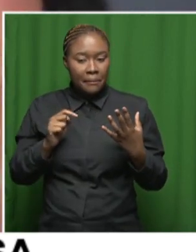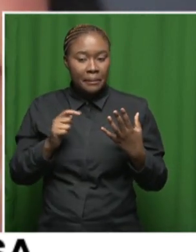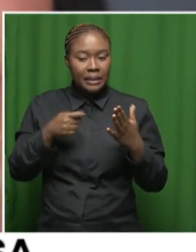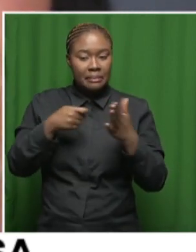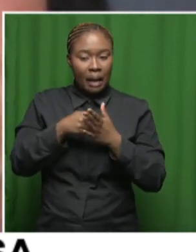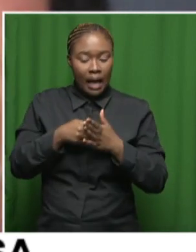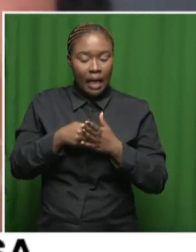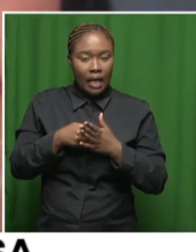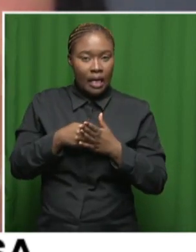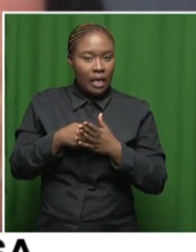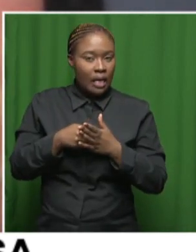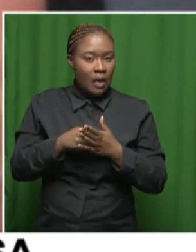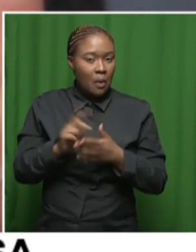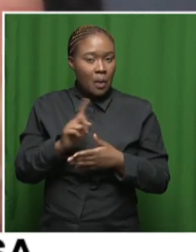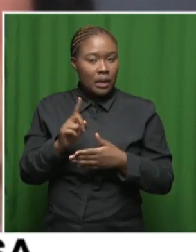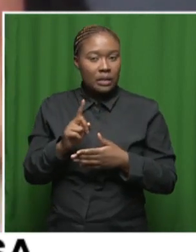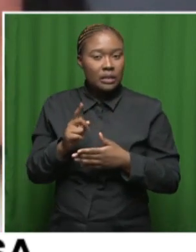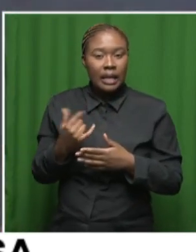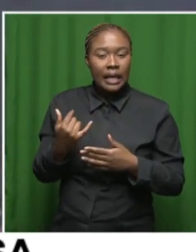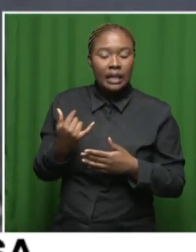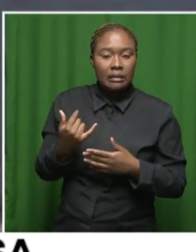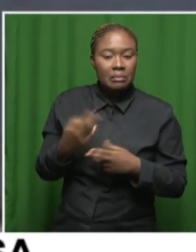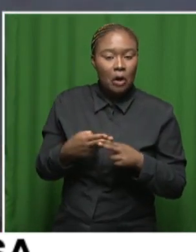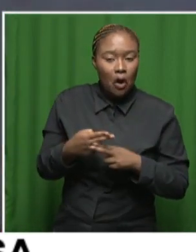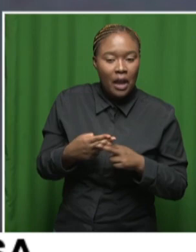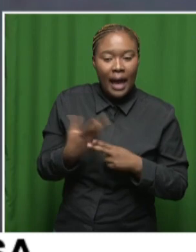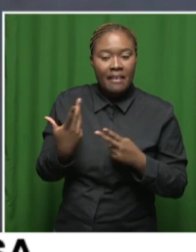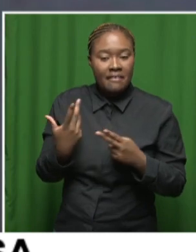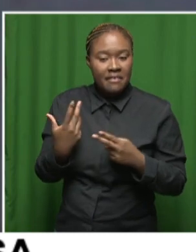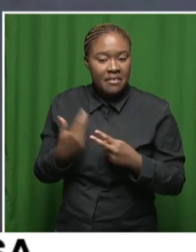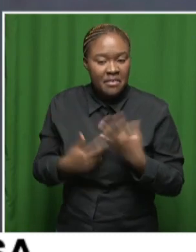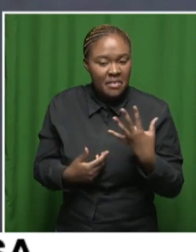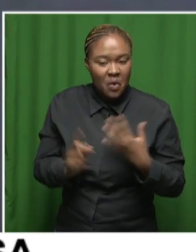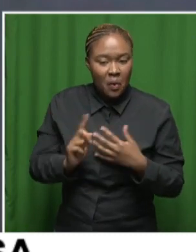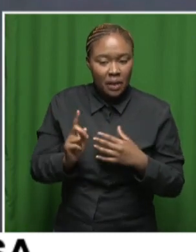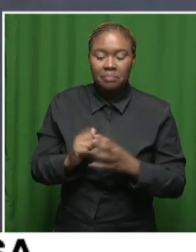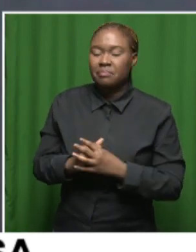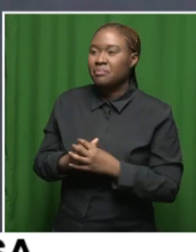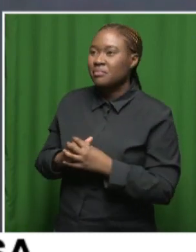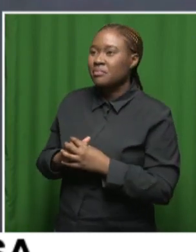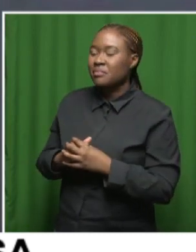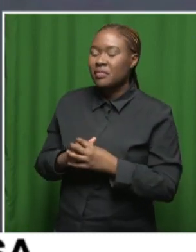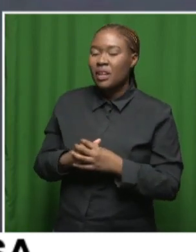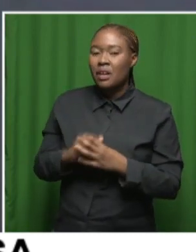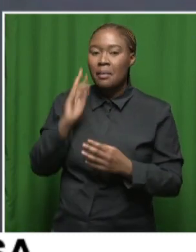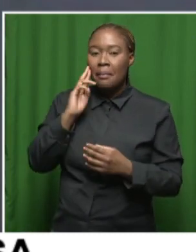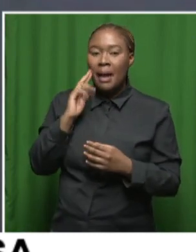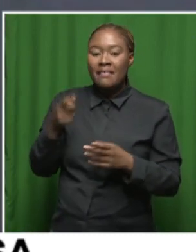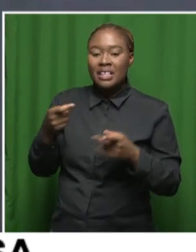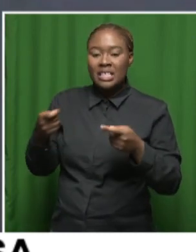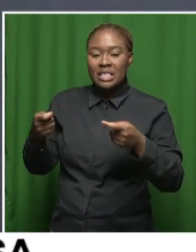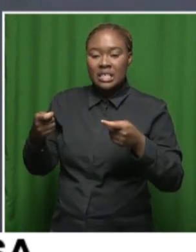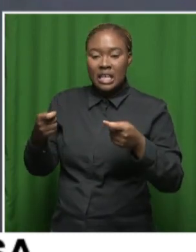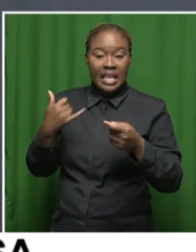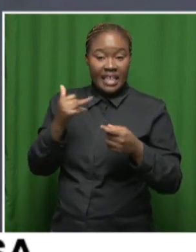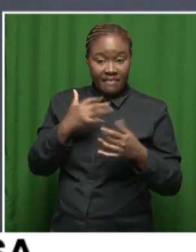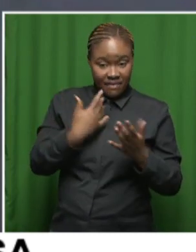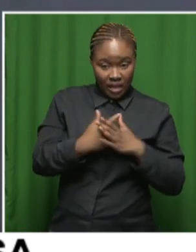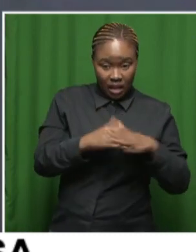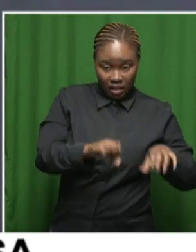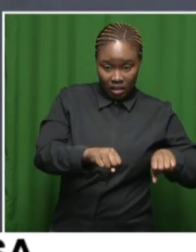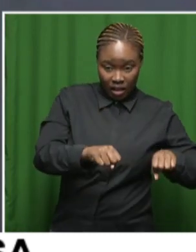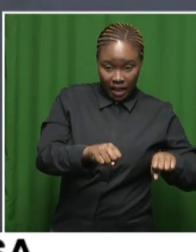really don't have to invest in expensive accessories because anything that's oven-proof is actually also air fryer-proof. So if you've